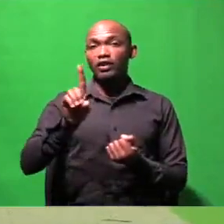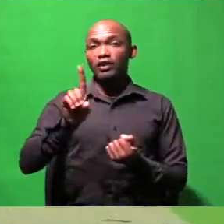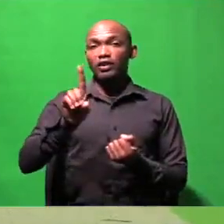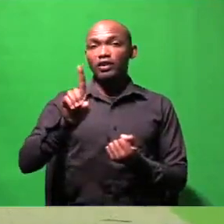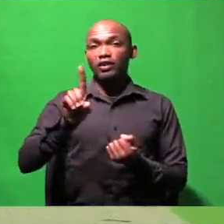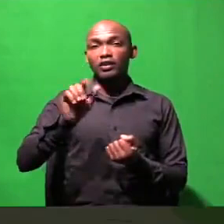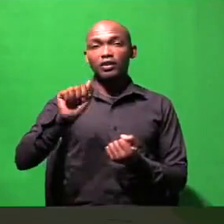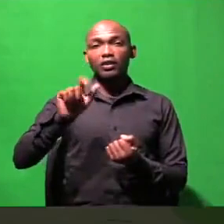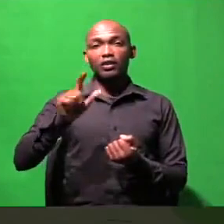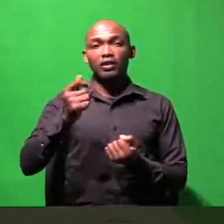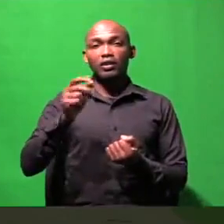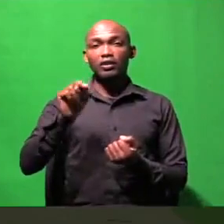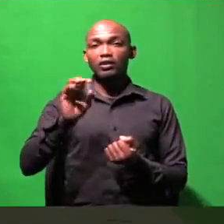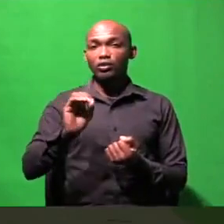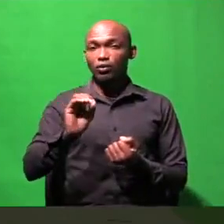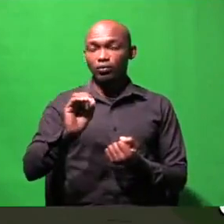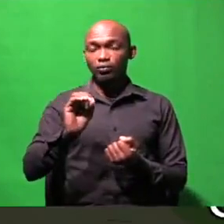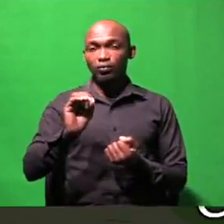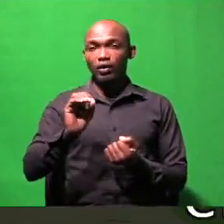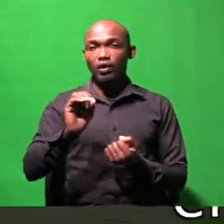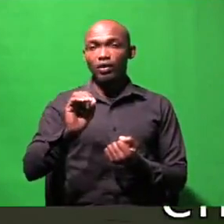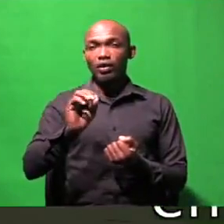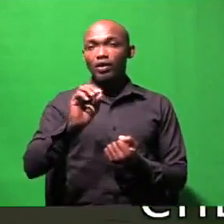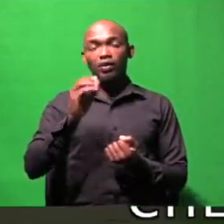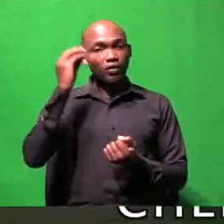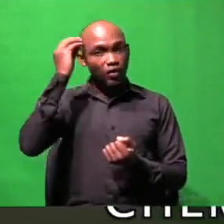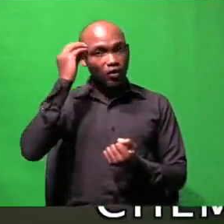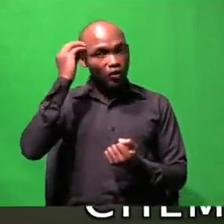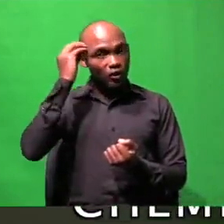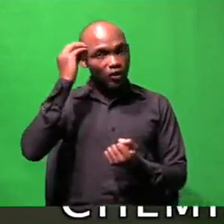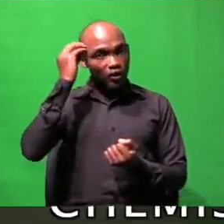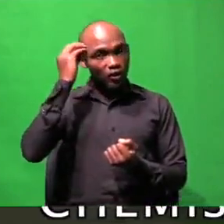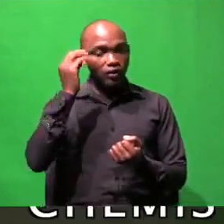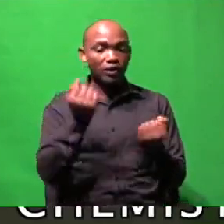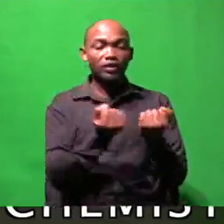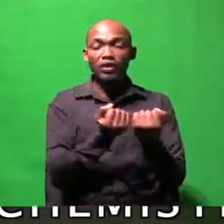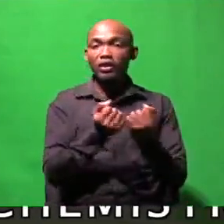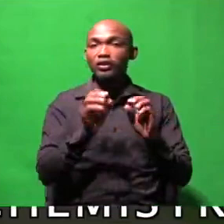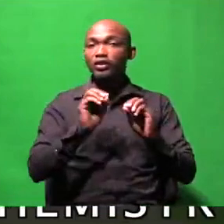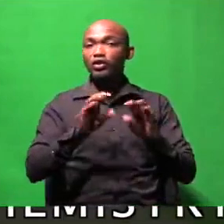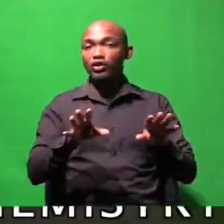to create new or modern Dalton atomic theory.